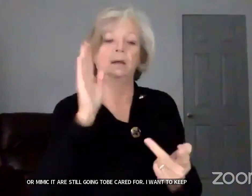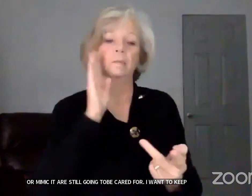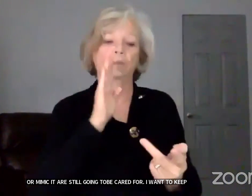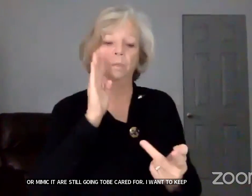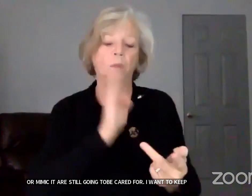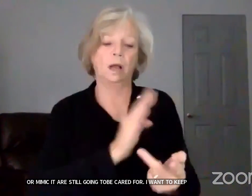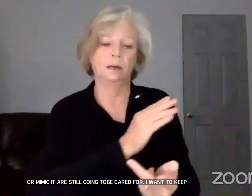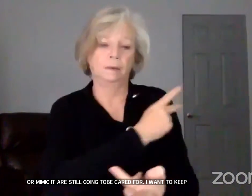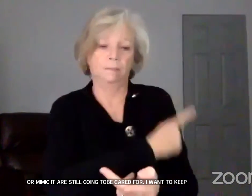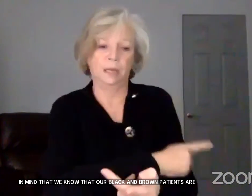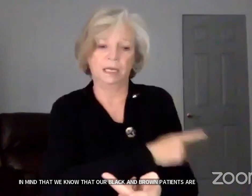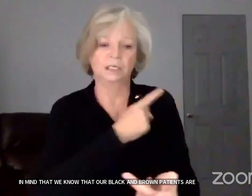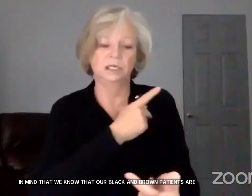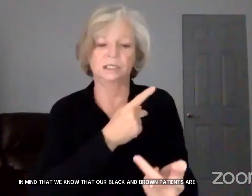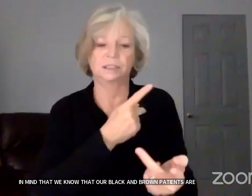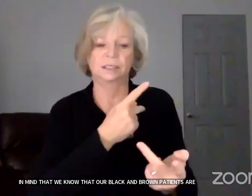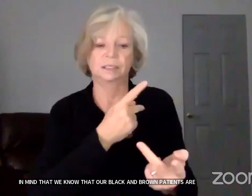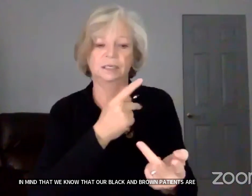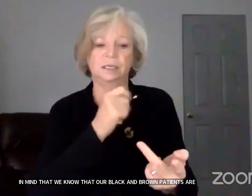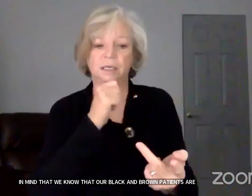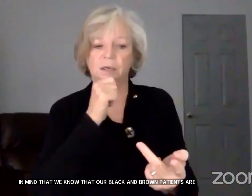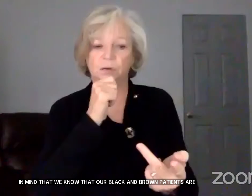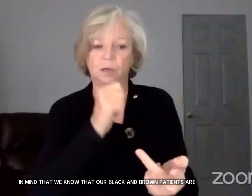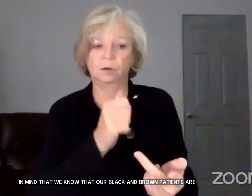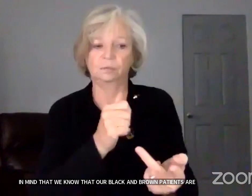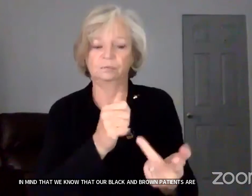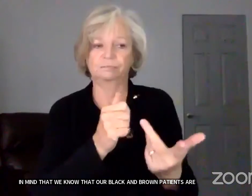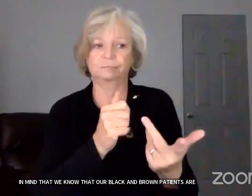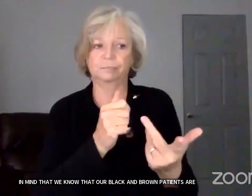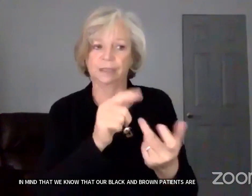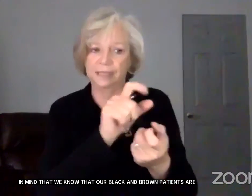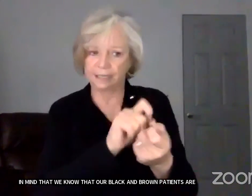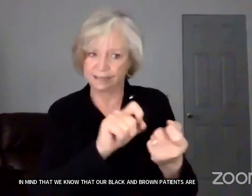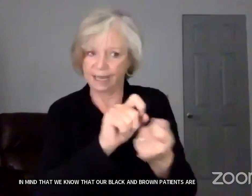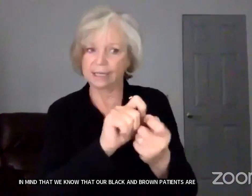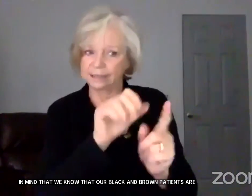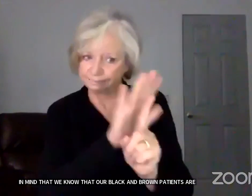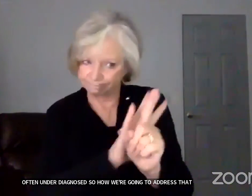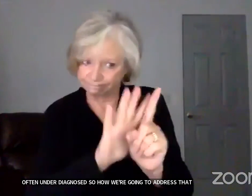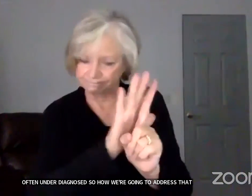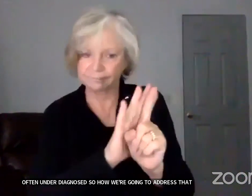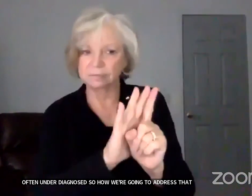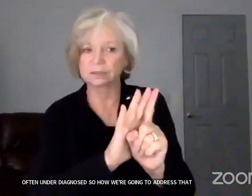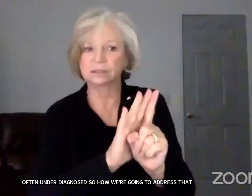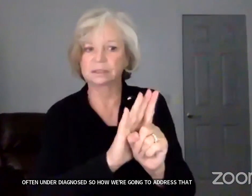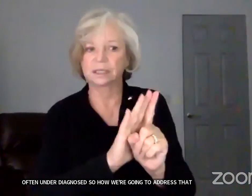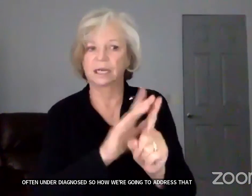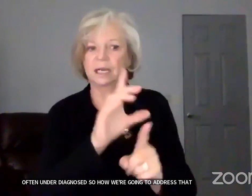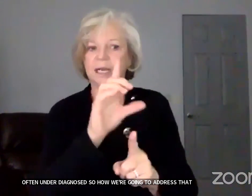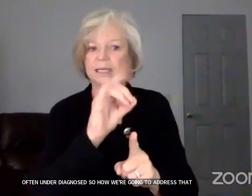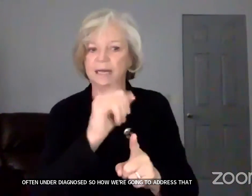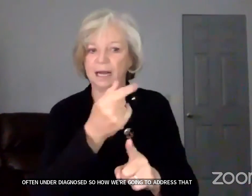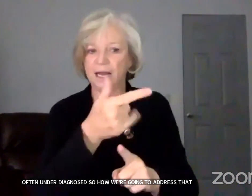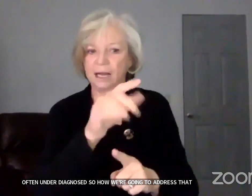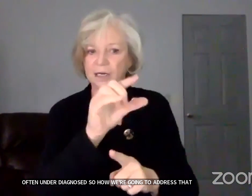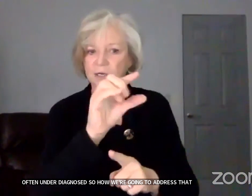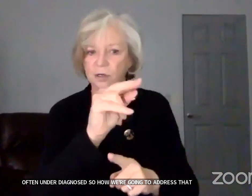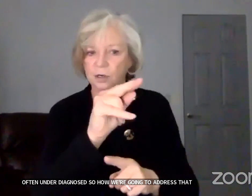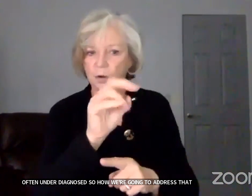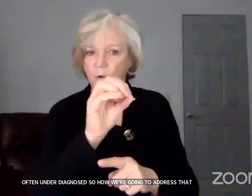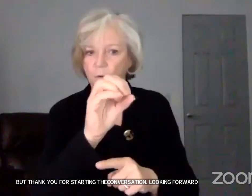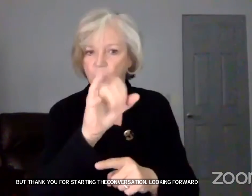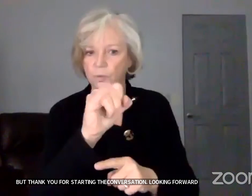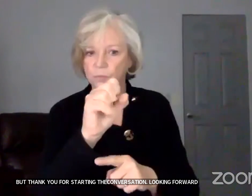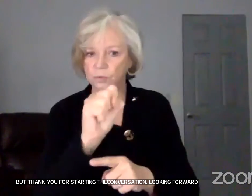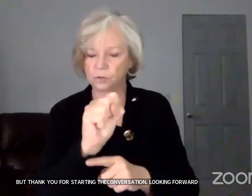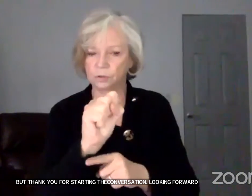so how we're going to address that. But thank you for starting the conversation. Looking forward to continuing to dialogue. And thank